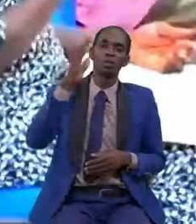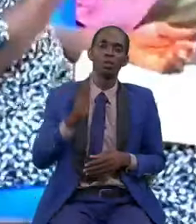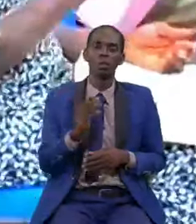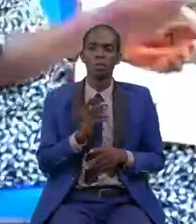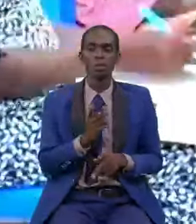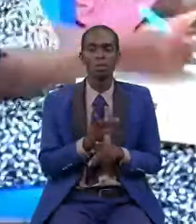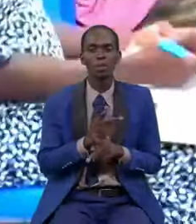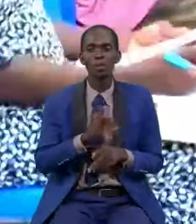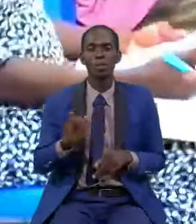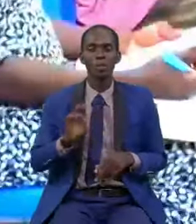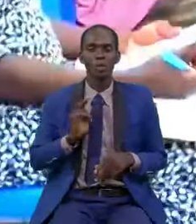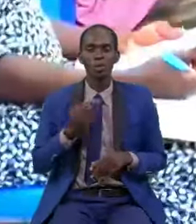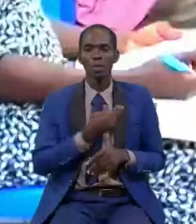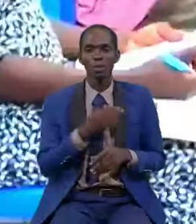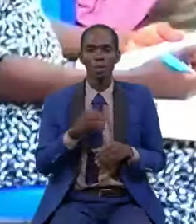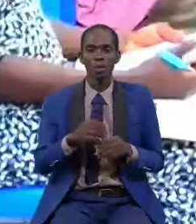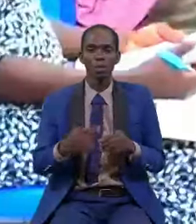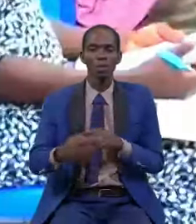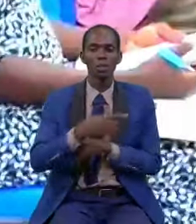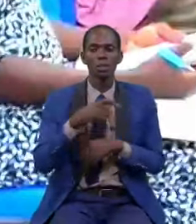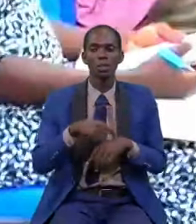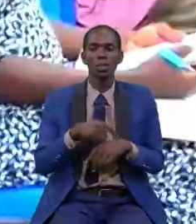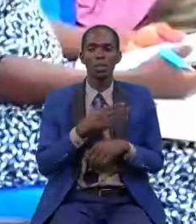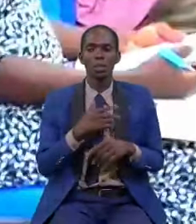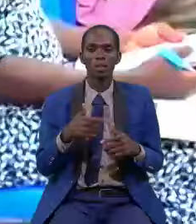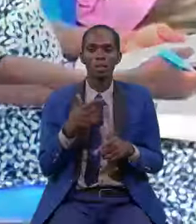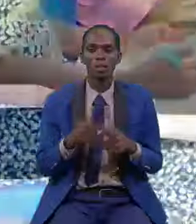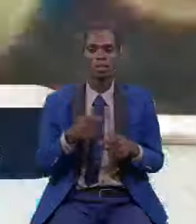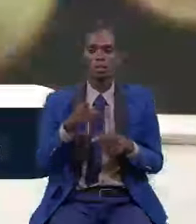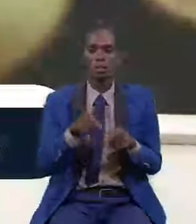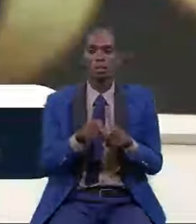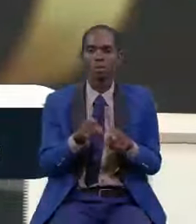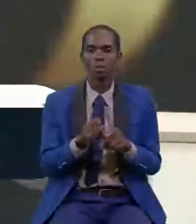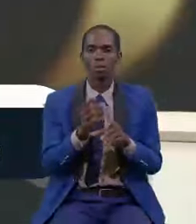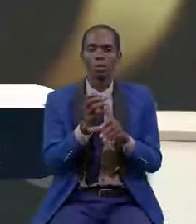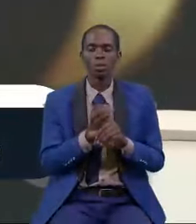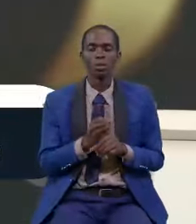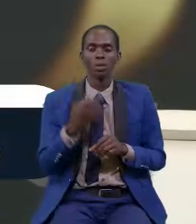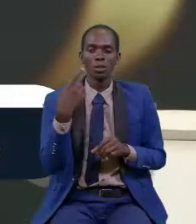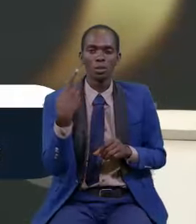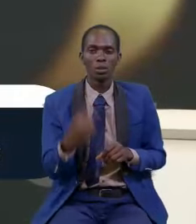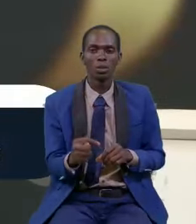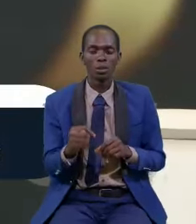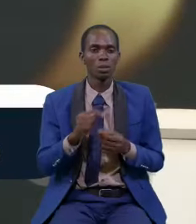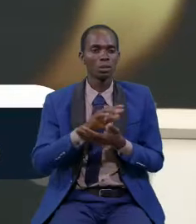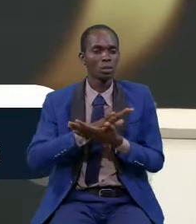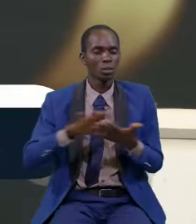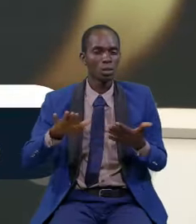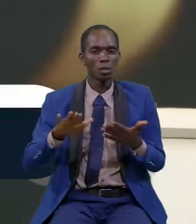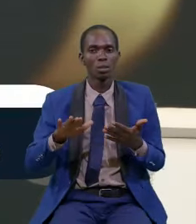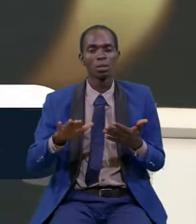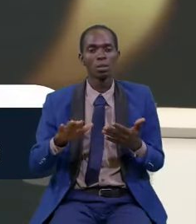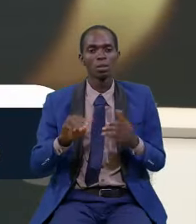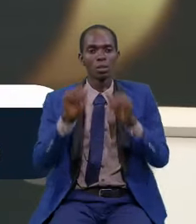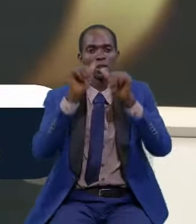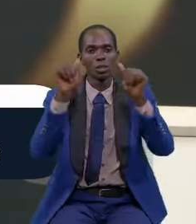then you also receive the express image of the Father.